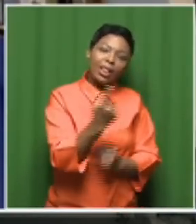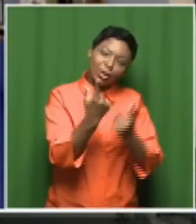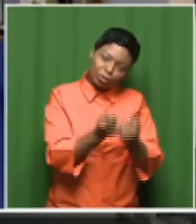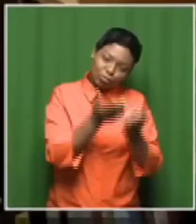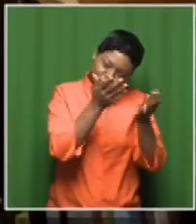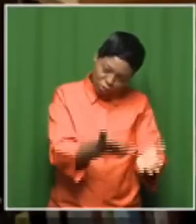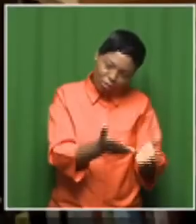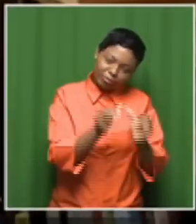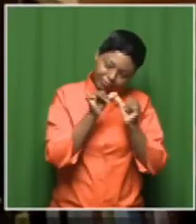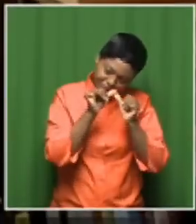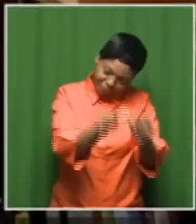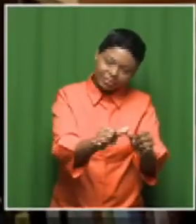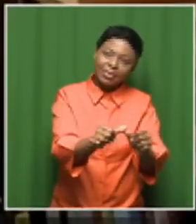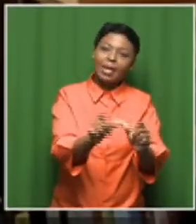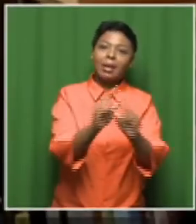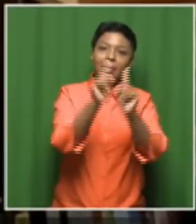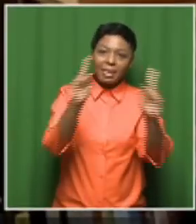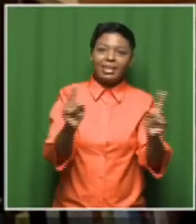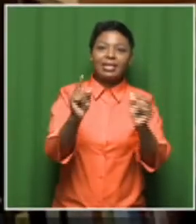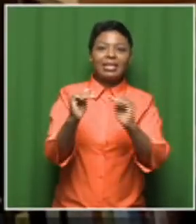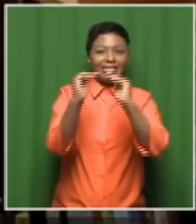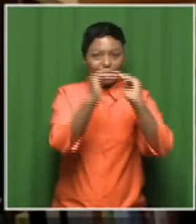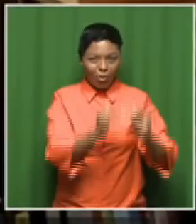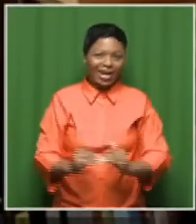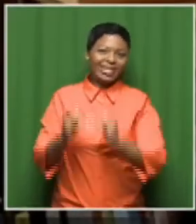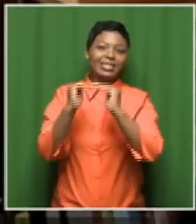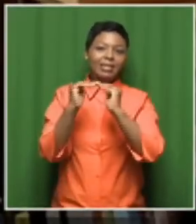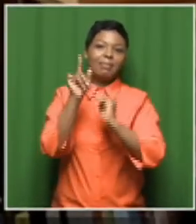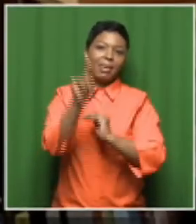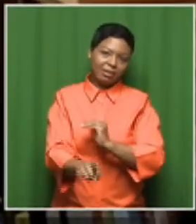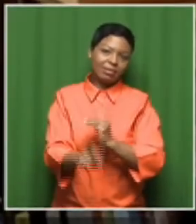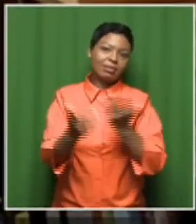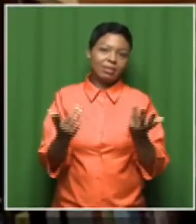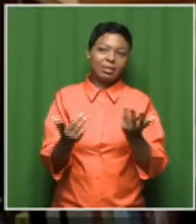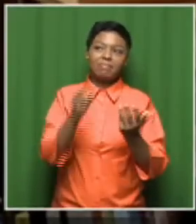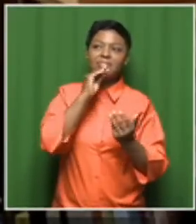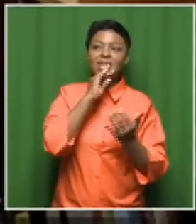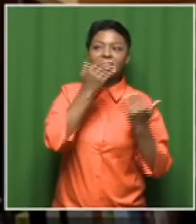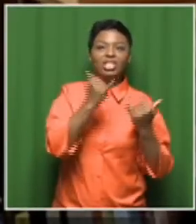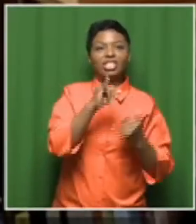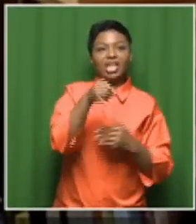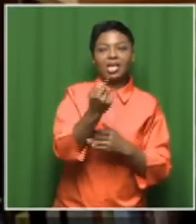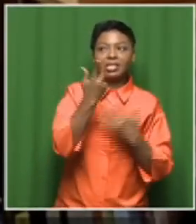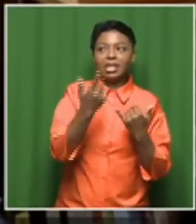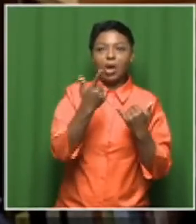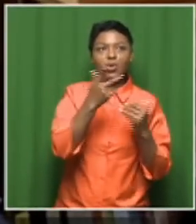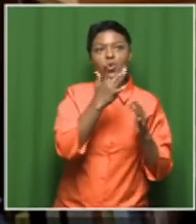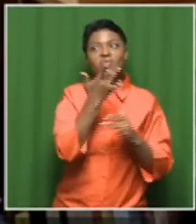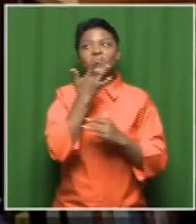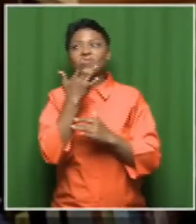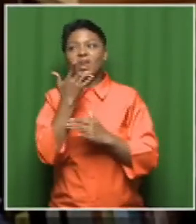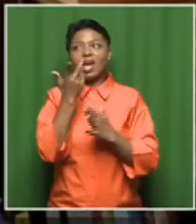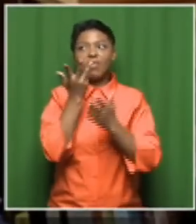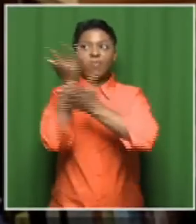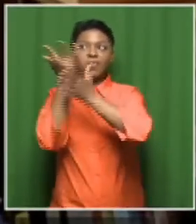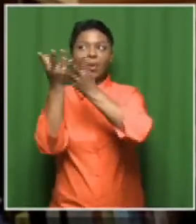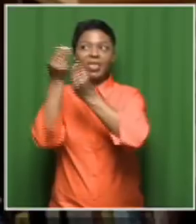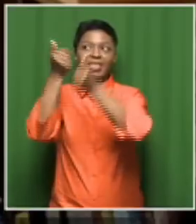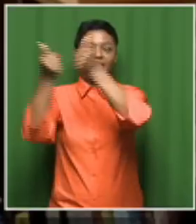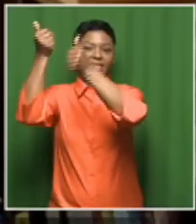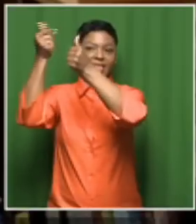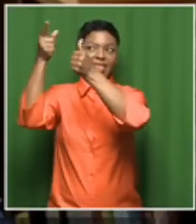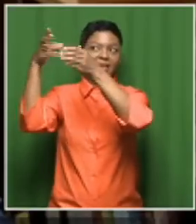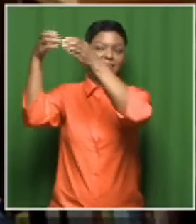organized totally democratically. It should not be a top-down situation where you have usually the general secretary or the